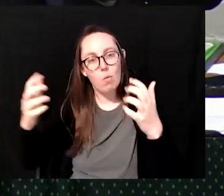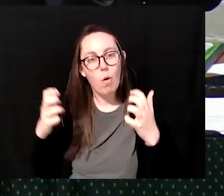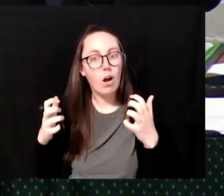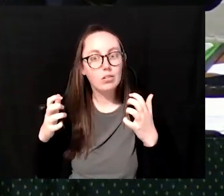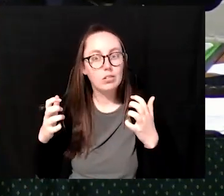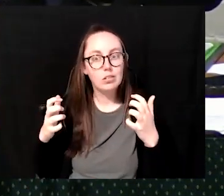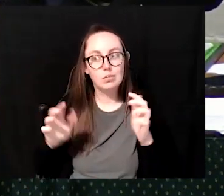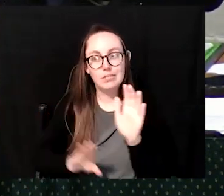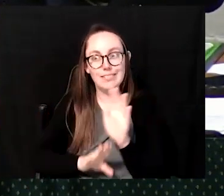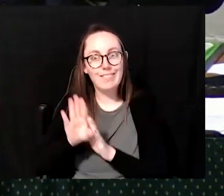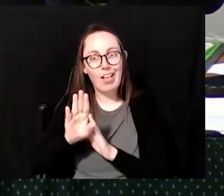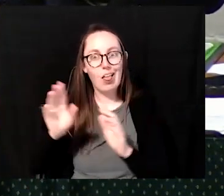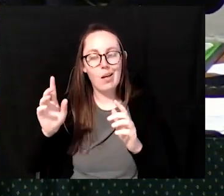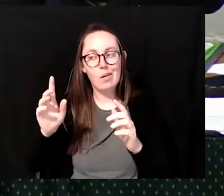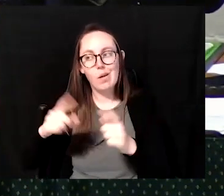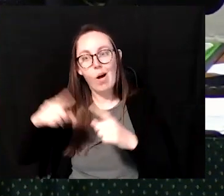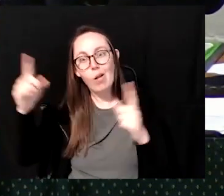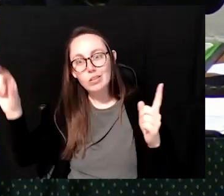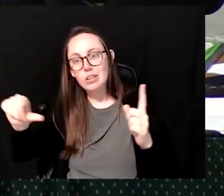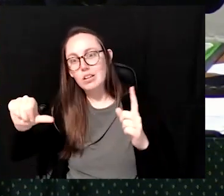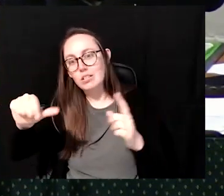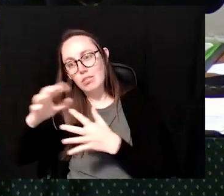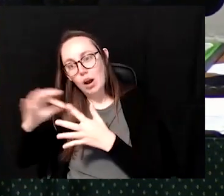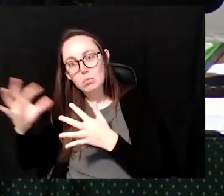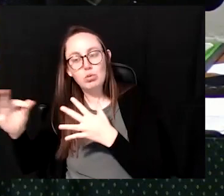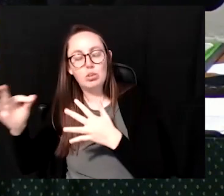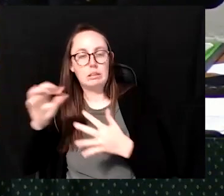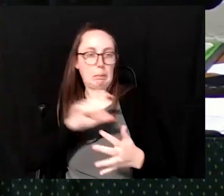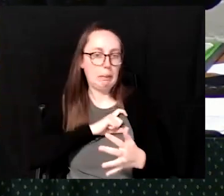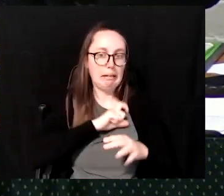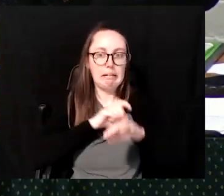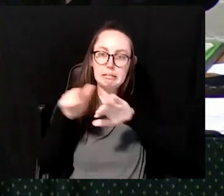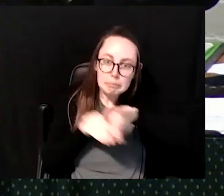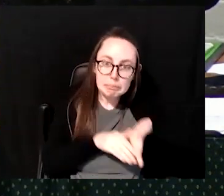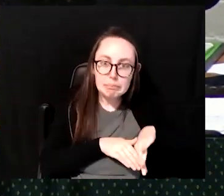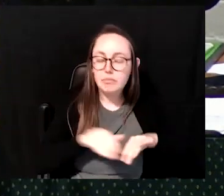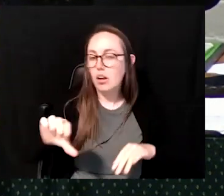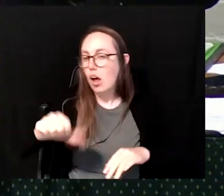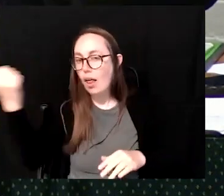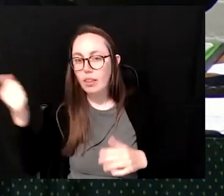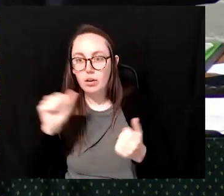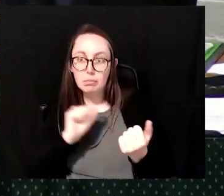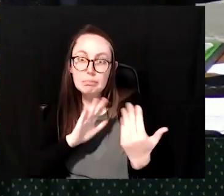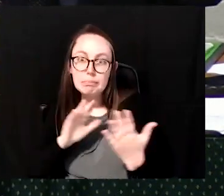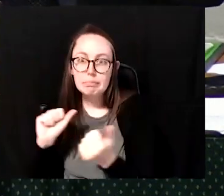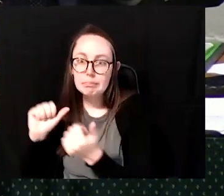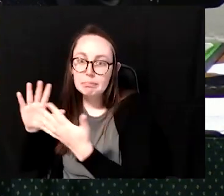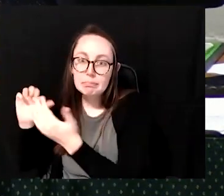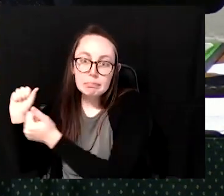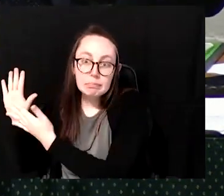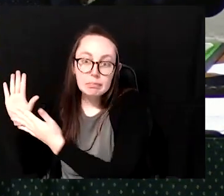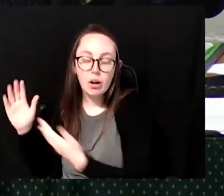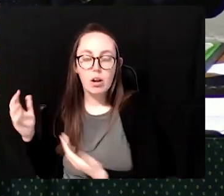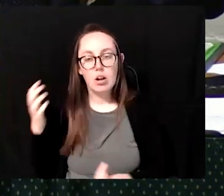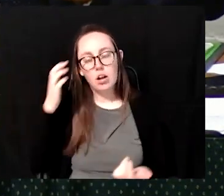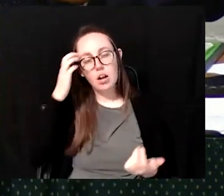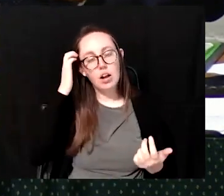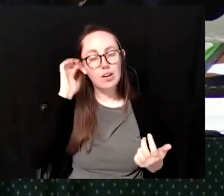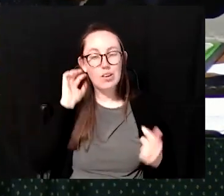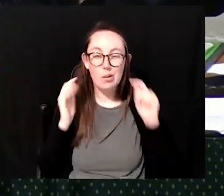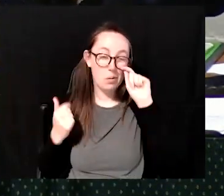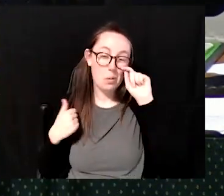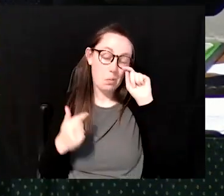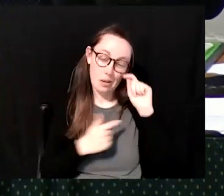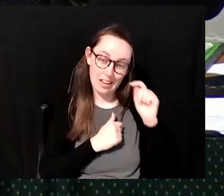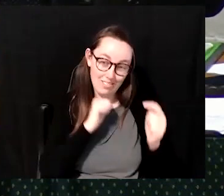really had capacity to move forward that's not an attack anybody including ourselves I think there are circumstances